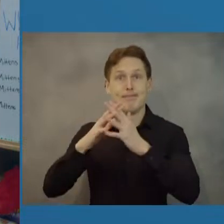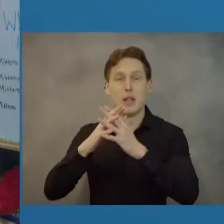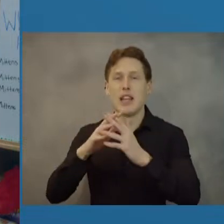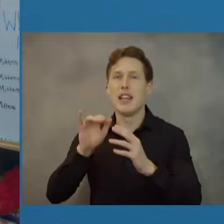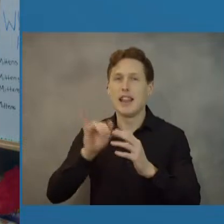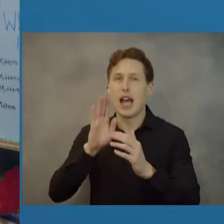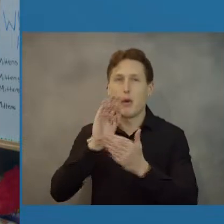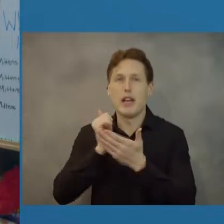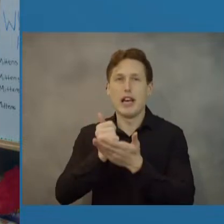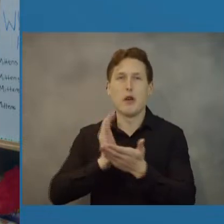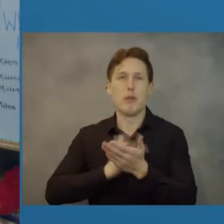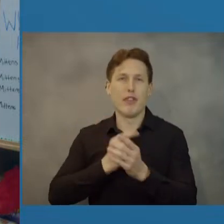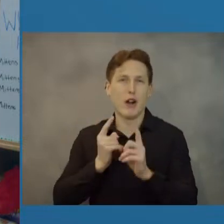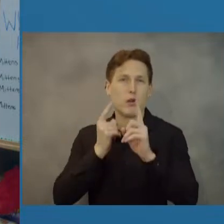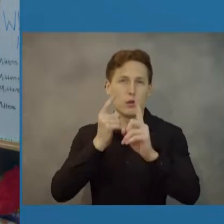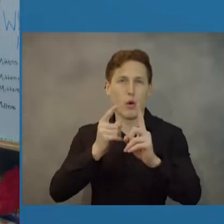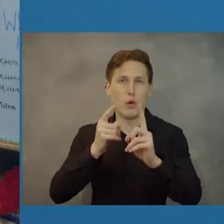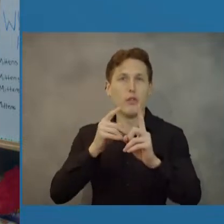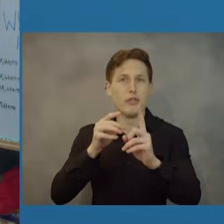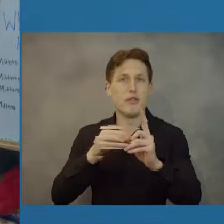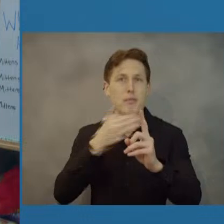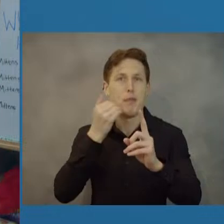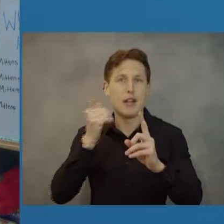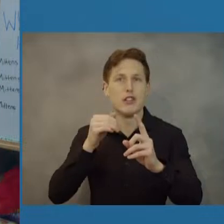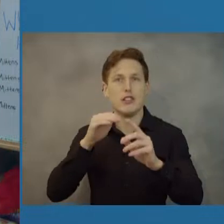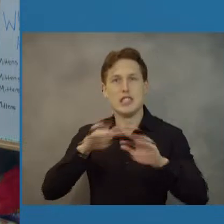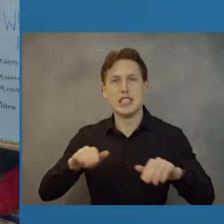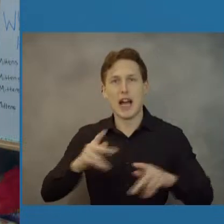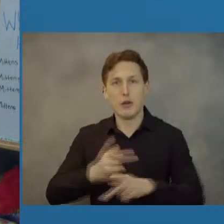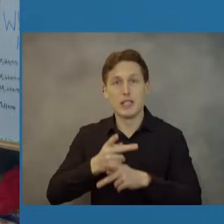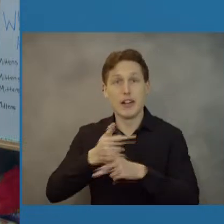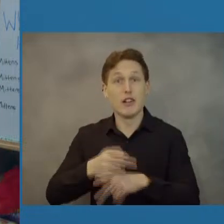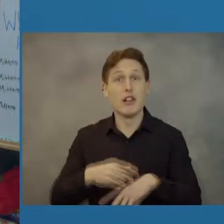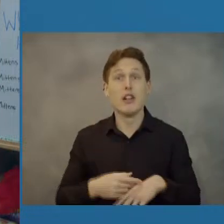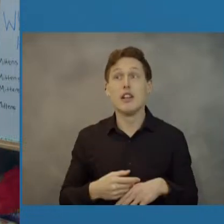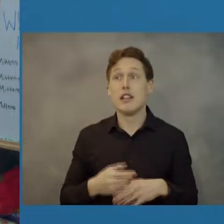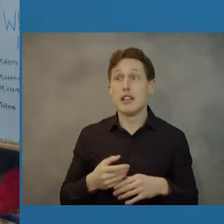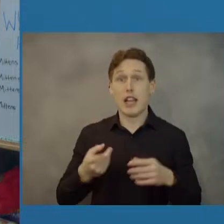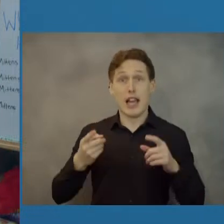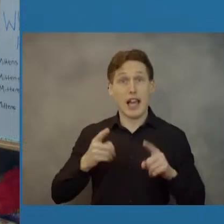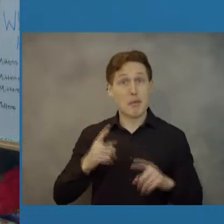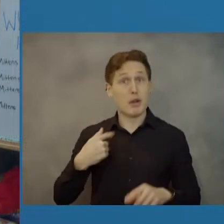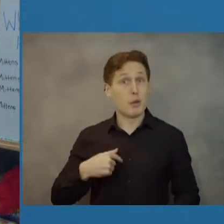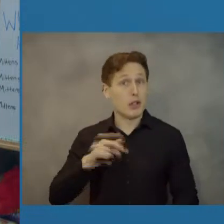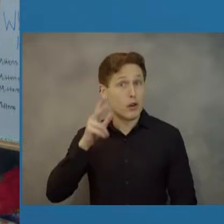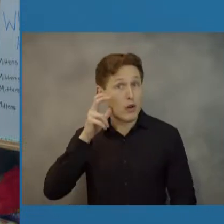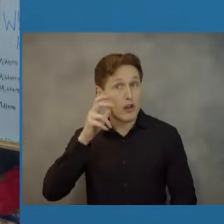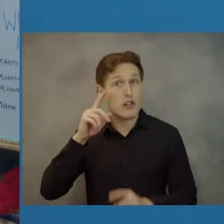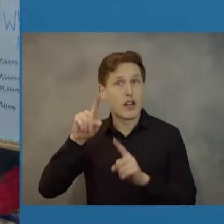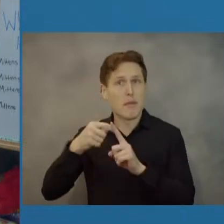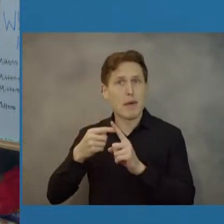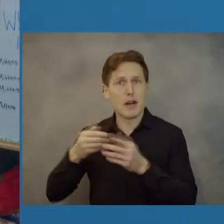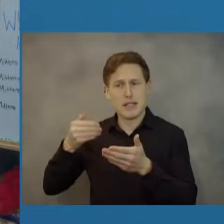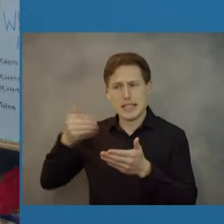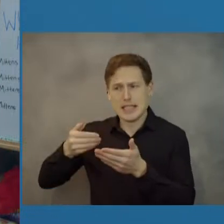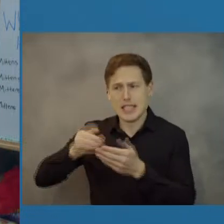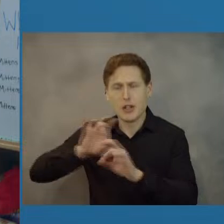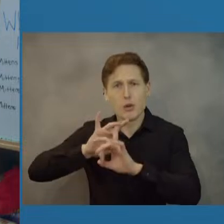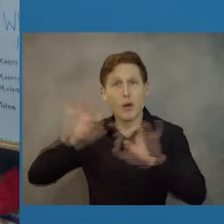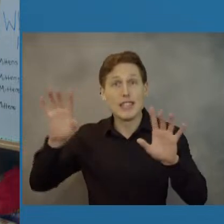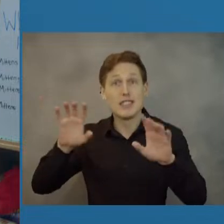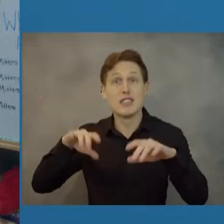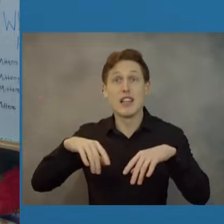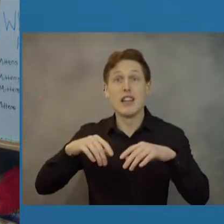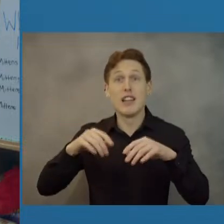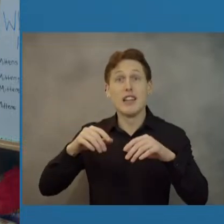budget process, we heard from families in New York City about a looming crisis, about the availability of child care vouchers. So